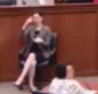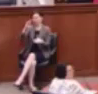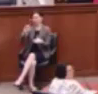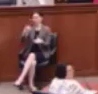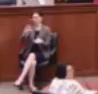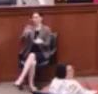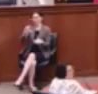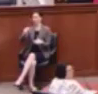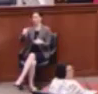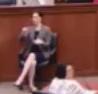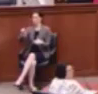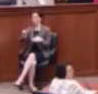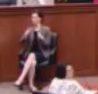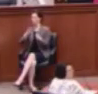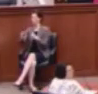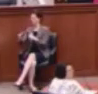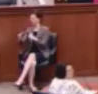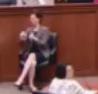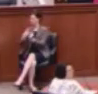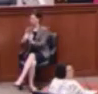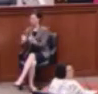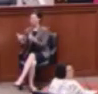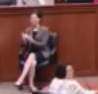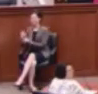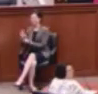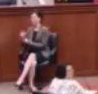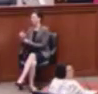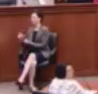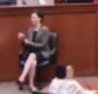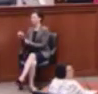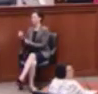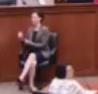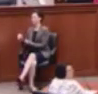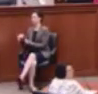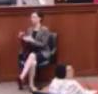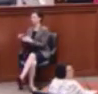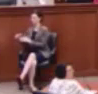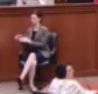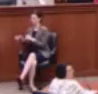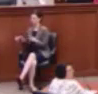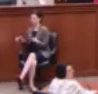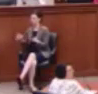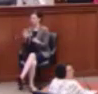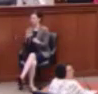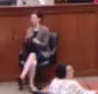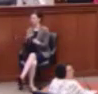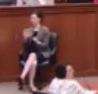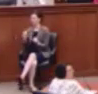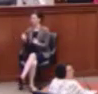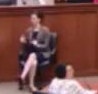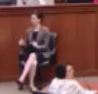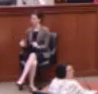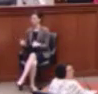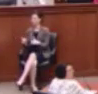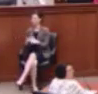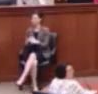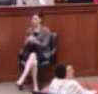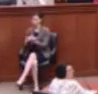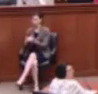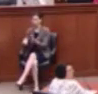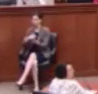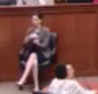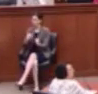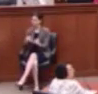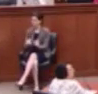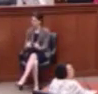career pathways to more closely align with the Carl Perkins pathways, it provides tremendous opportunity. One, it provides opportunity for the student